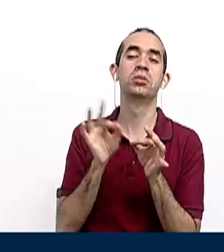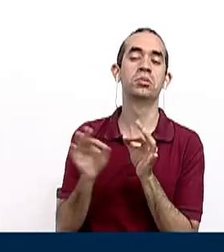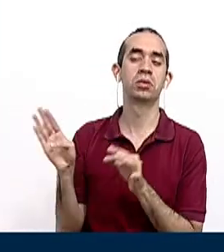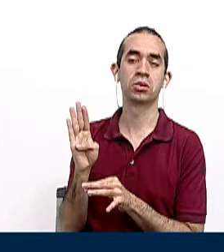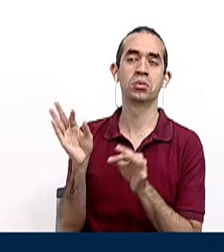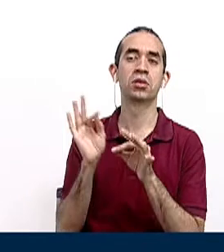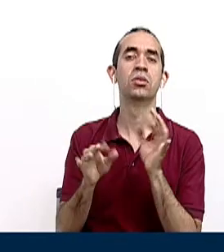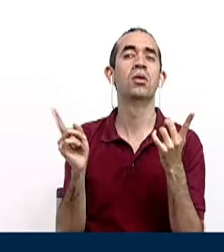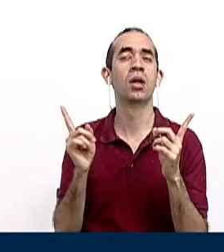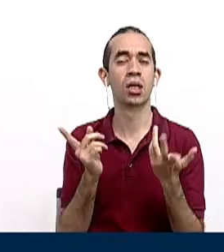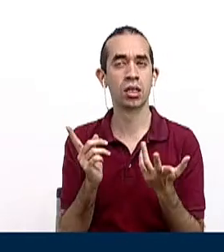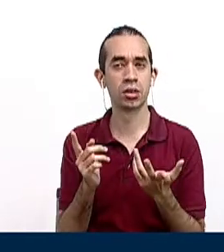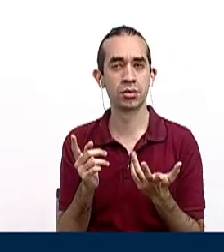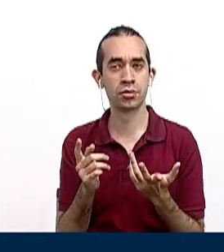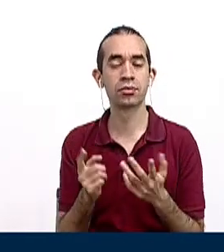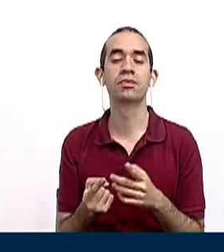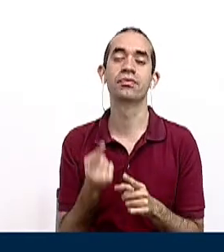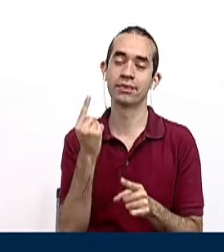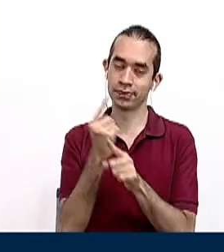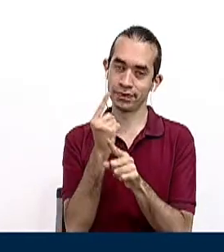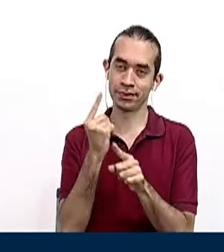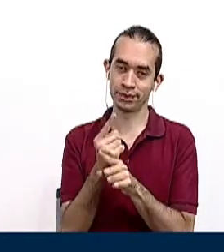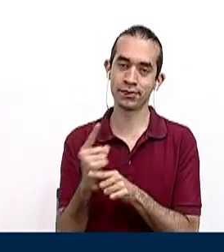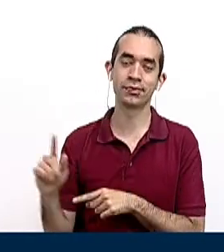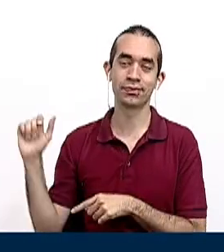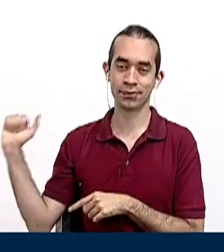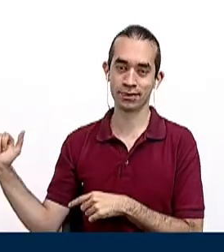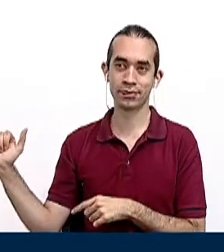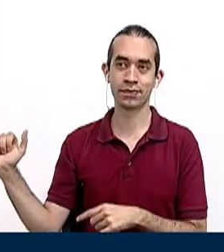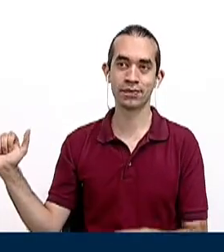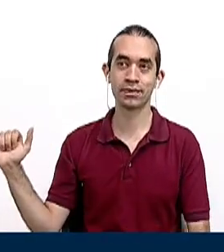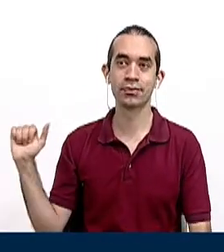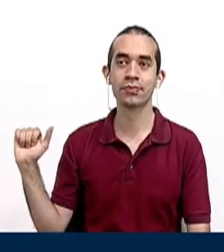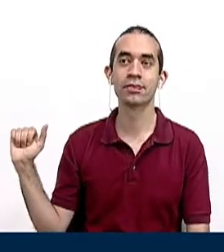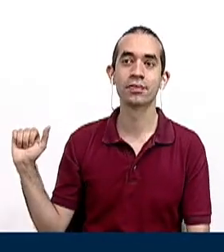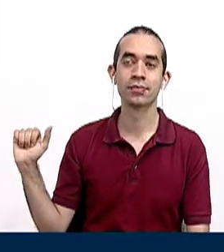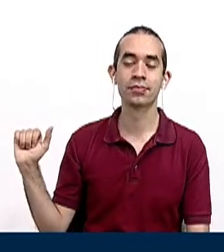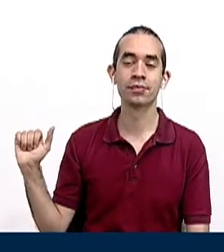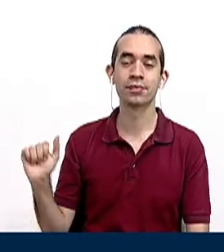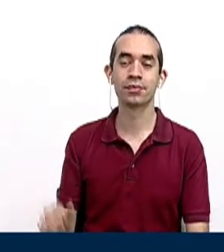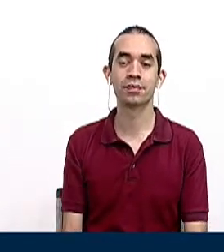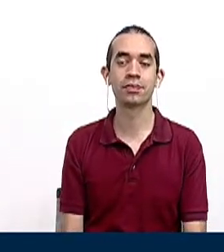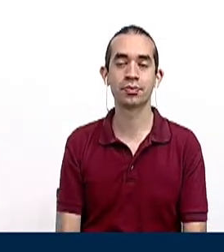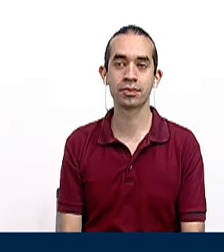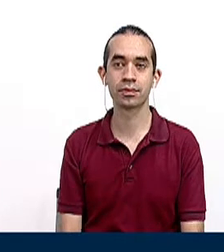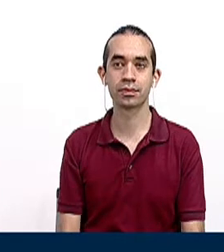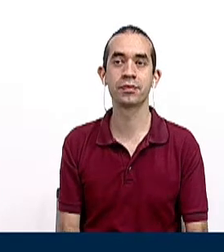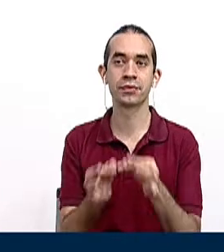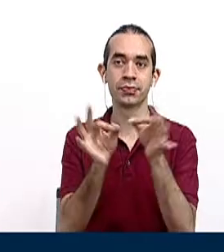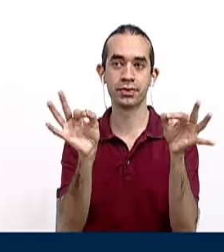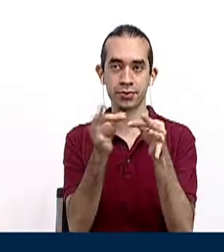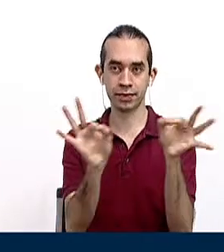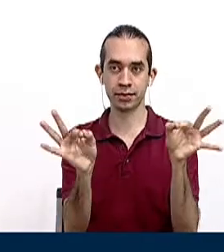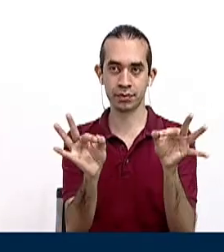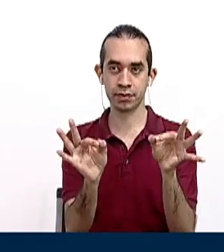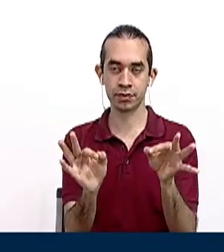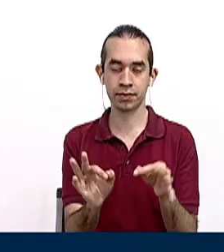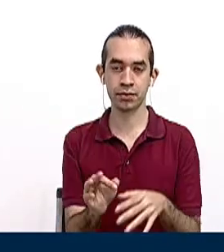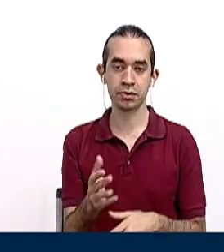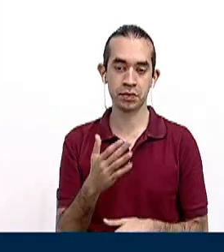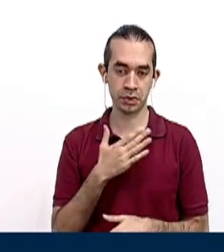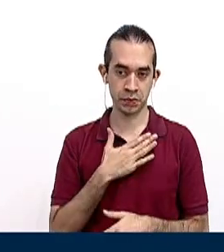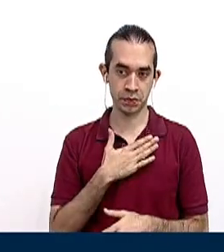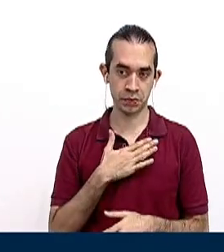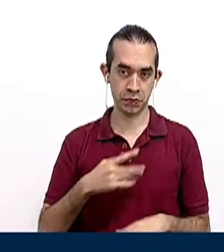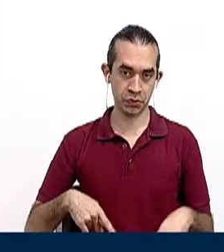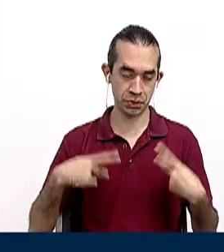goal? Yes, you're right. That one is A. That is a lofty goal. And the sentence I have is that in